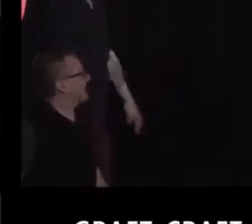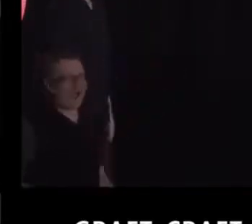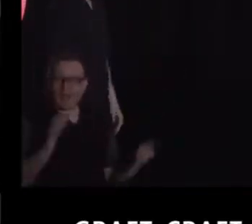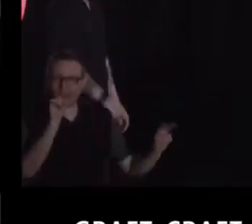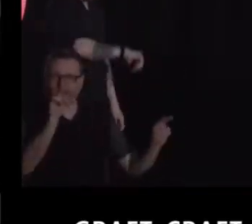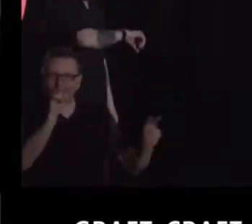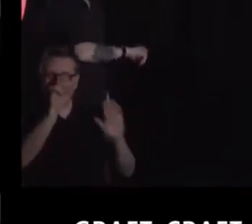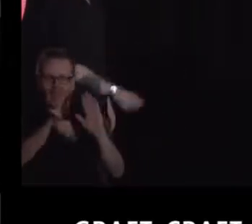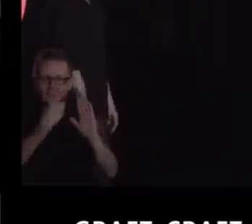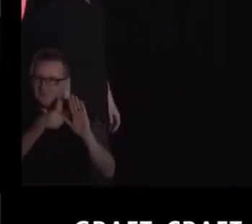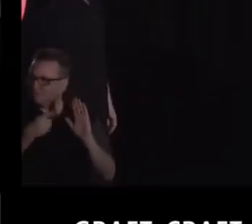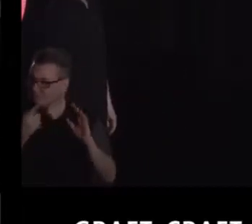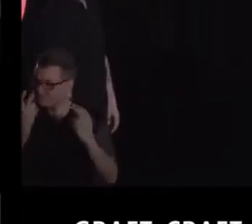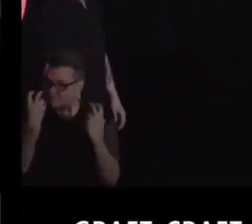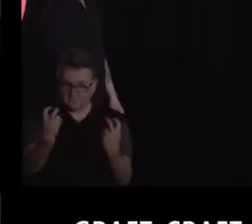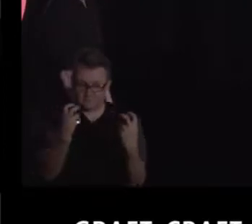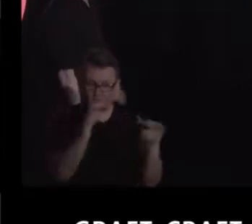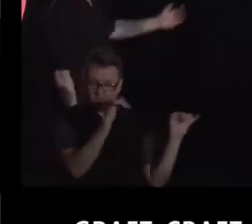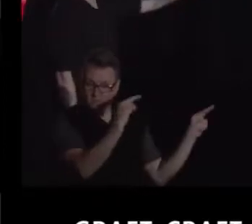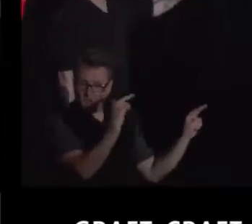Yeah. I could watch this for hours. How long have we got?